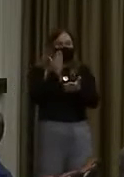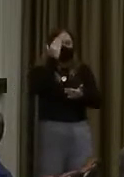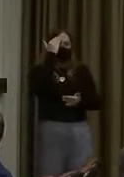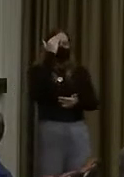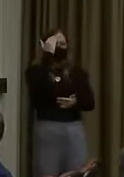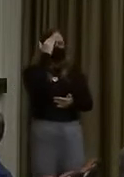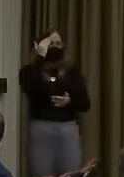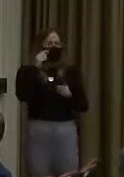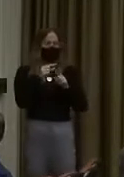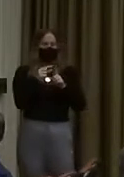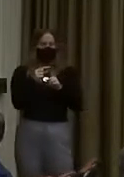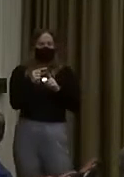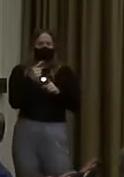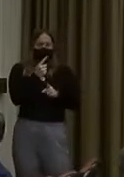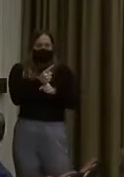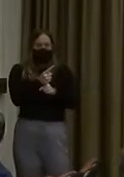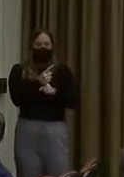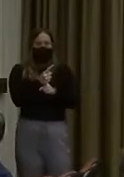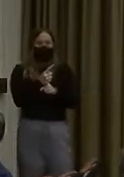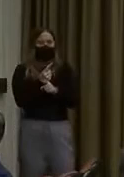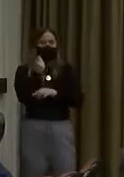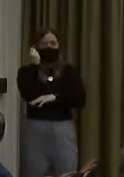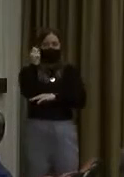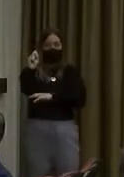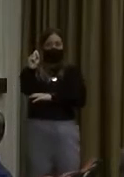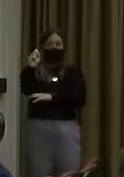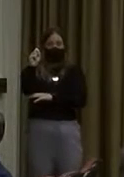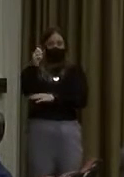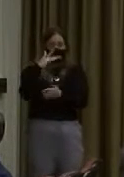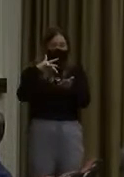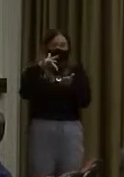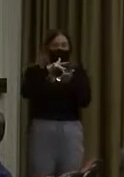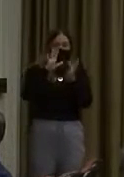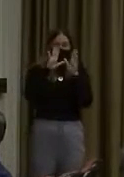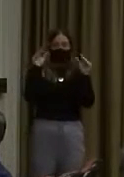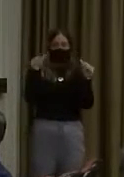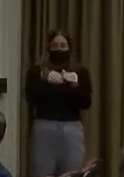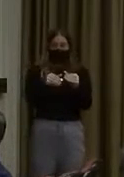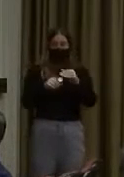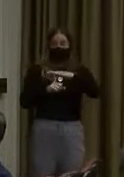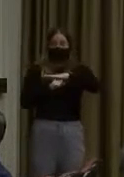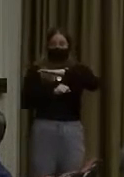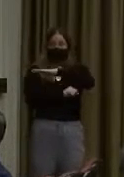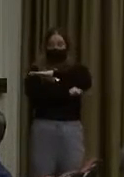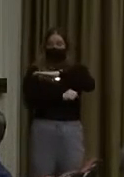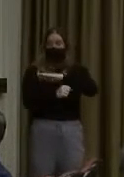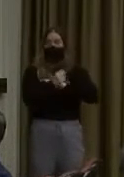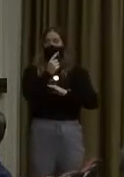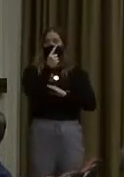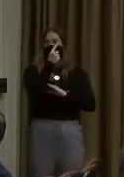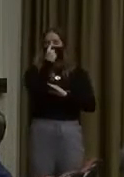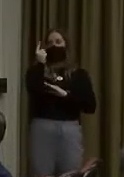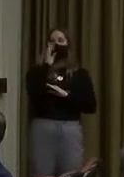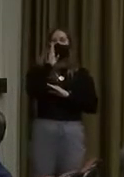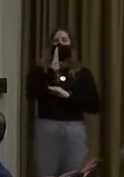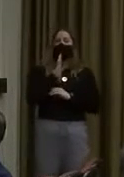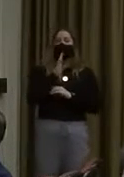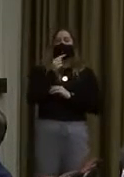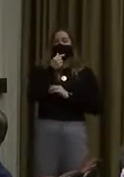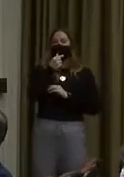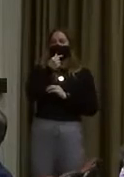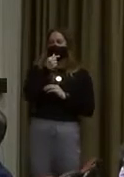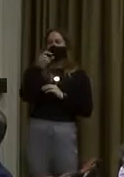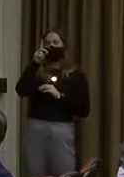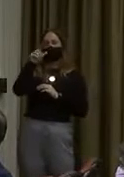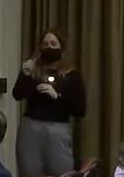term. The disability justice movement is centered and founded by Black, brown, queer, disabled folk, okay?